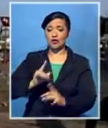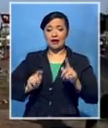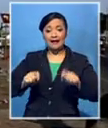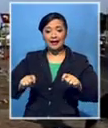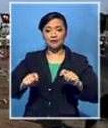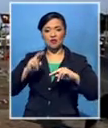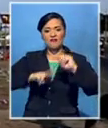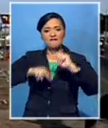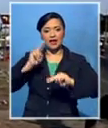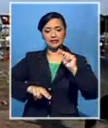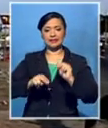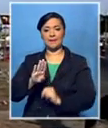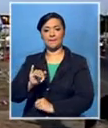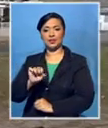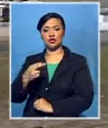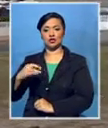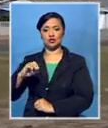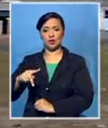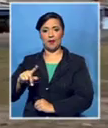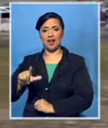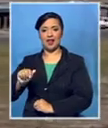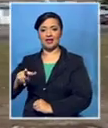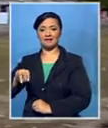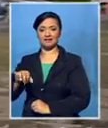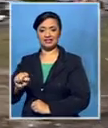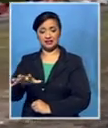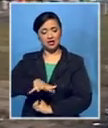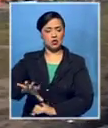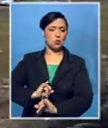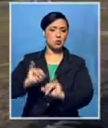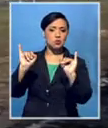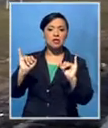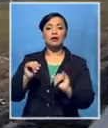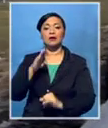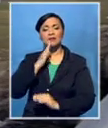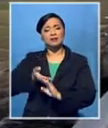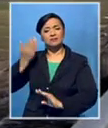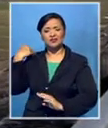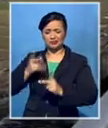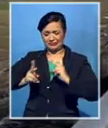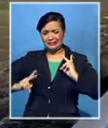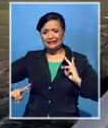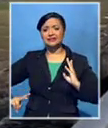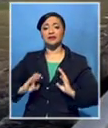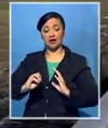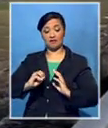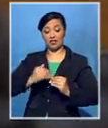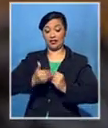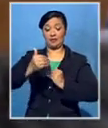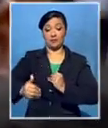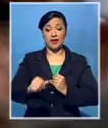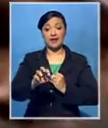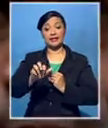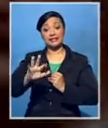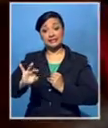Bishop Lavis. It's where he grew up. From housebreaking and theft in the mid-1970s to a murder conviction in